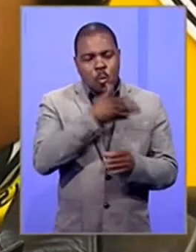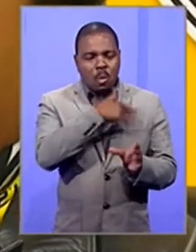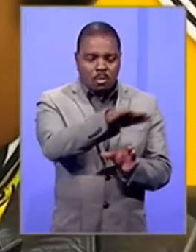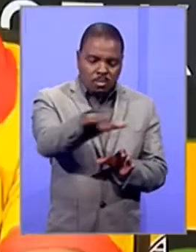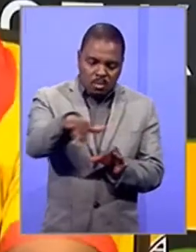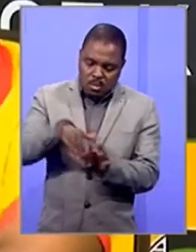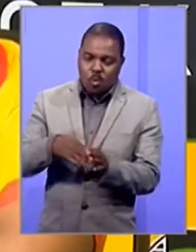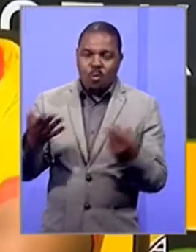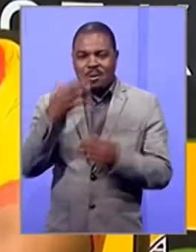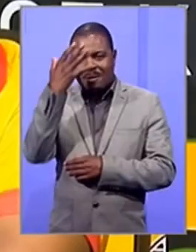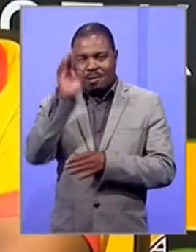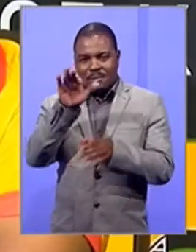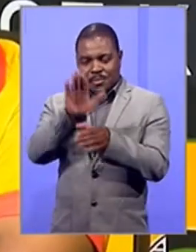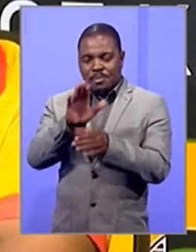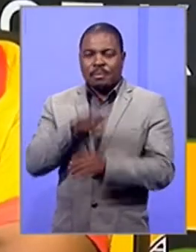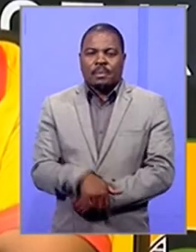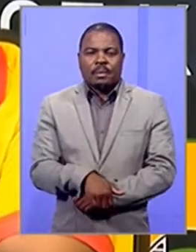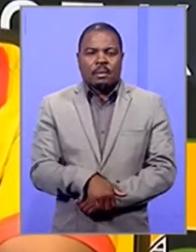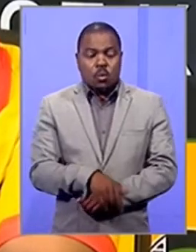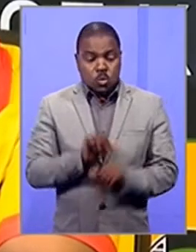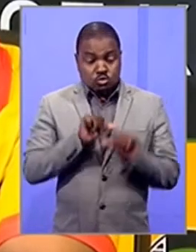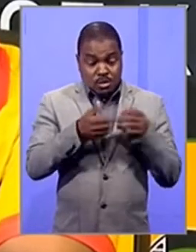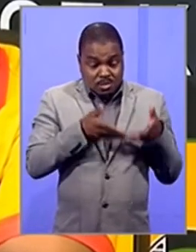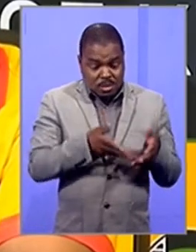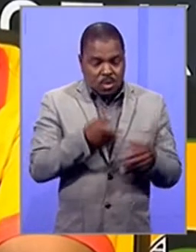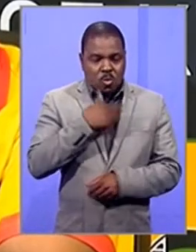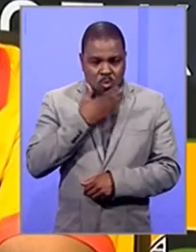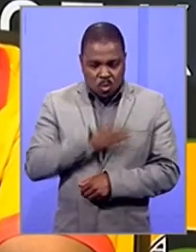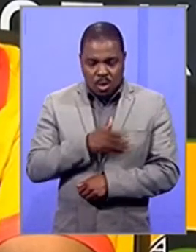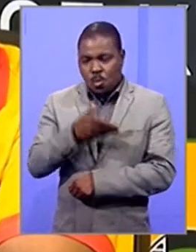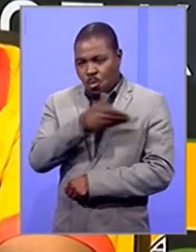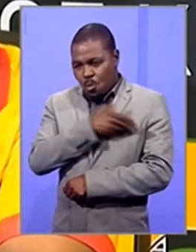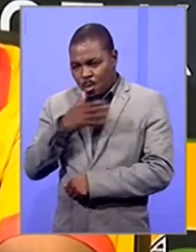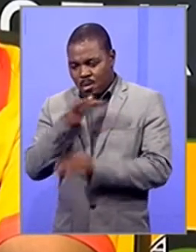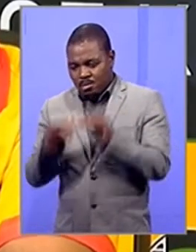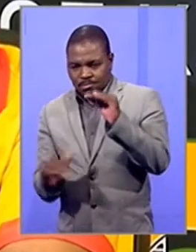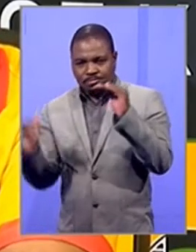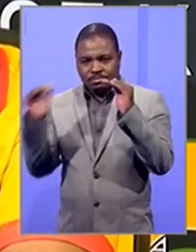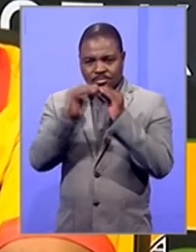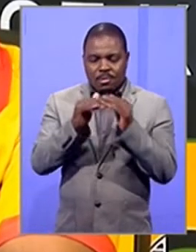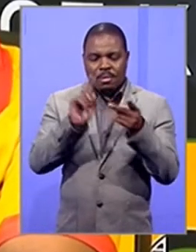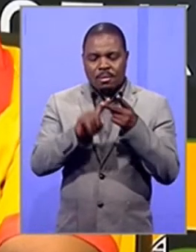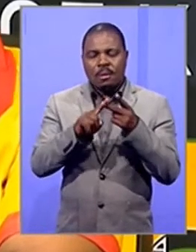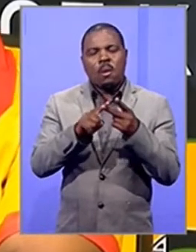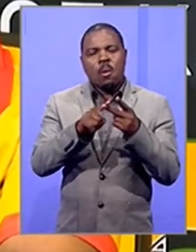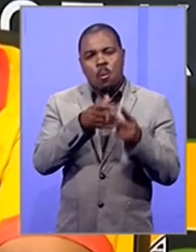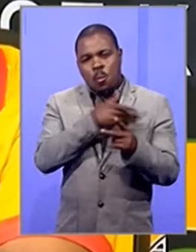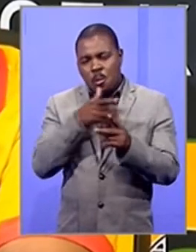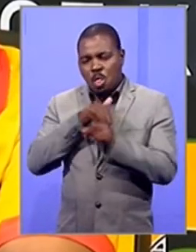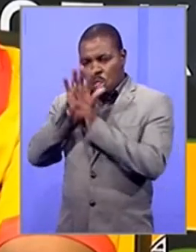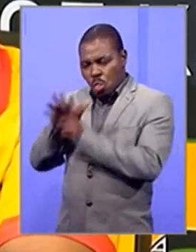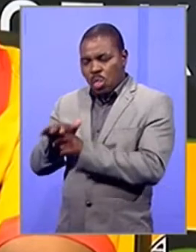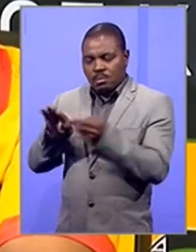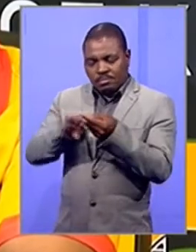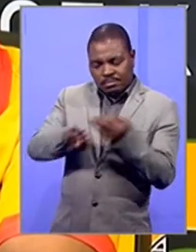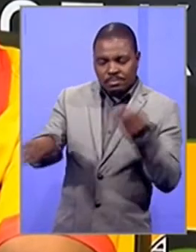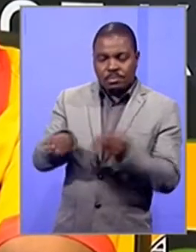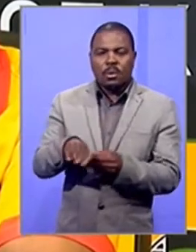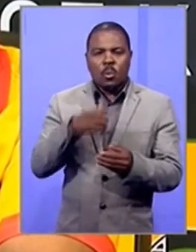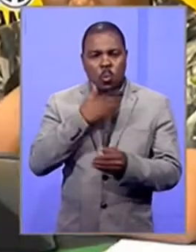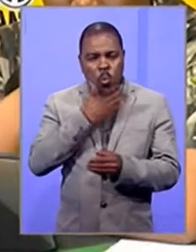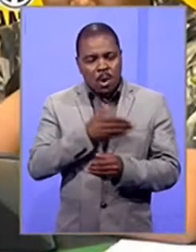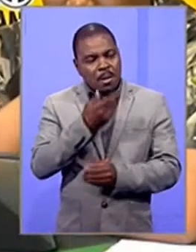puso. We are a generation that aim to secure equal rights for women and remove gender discrimination while promoting full equality with